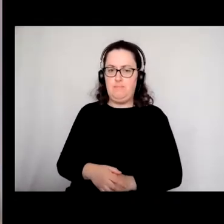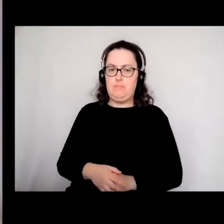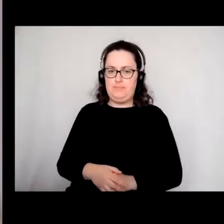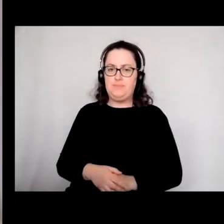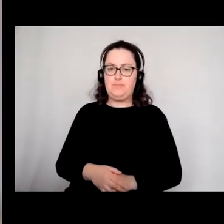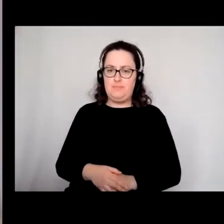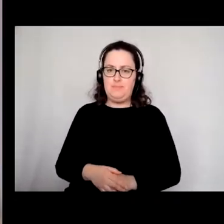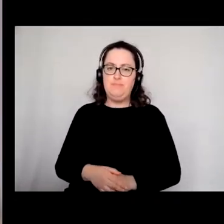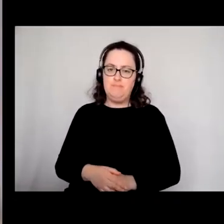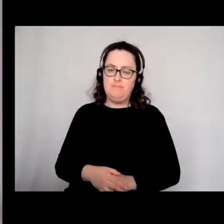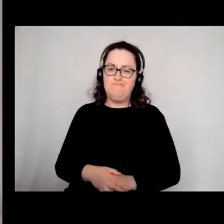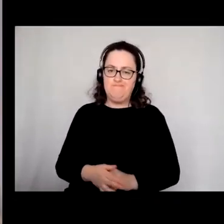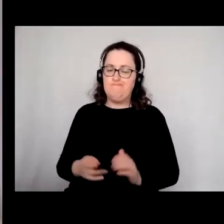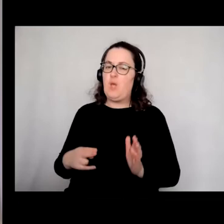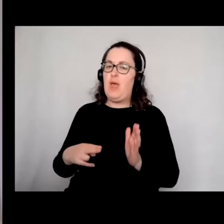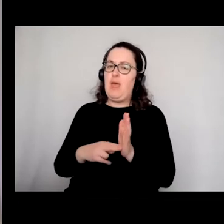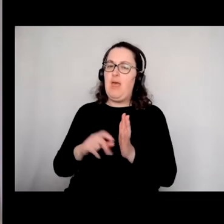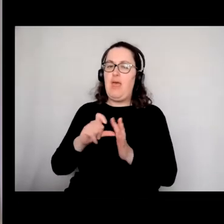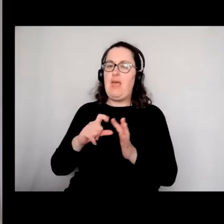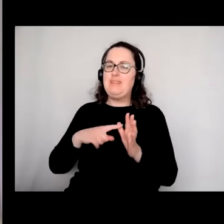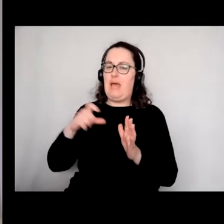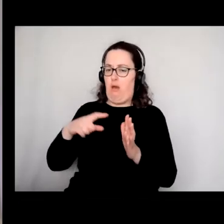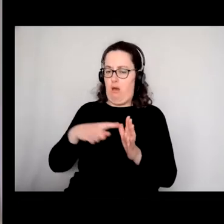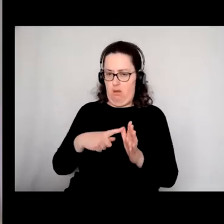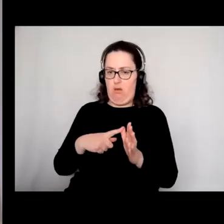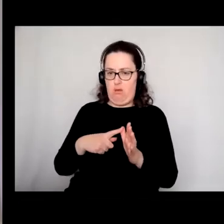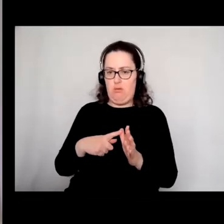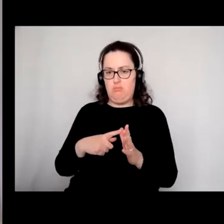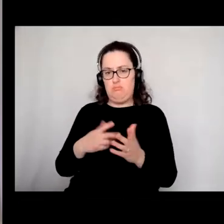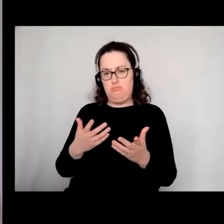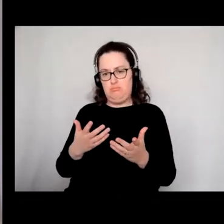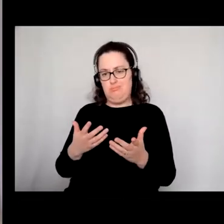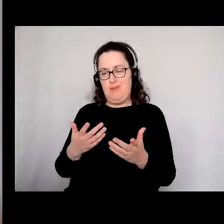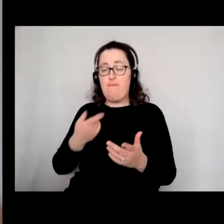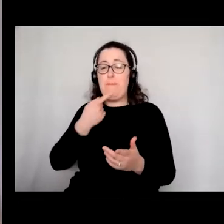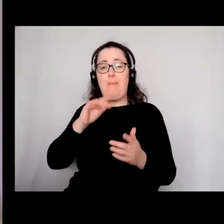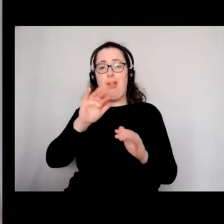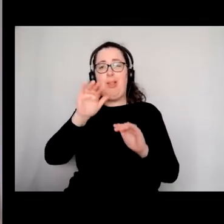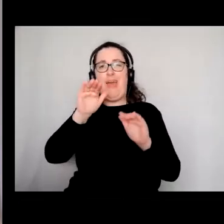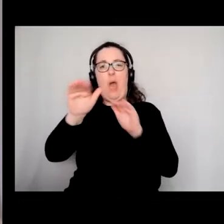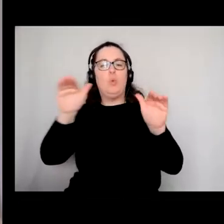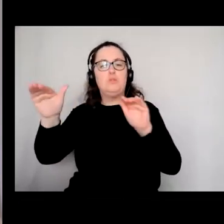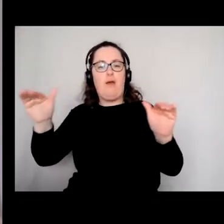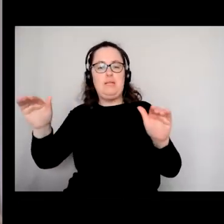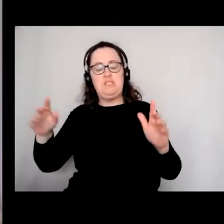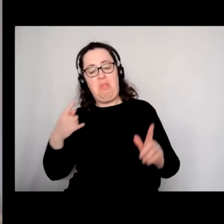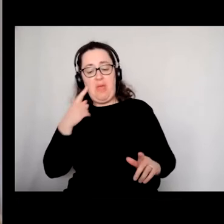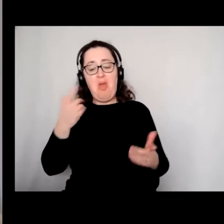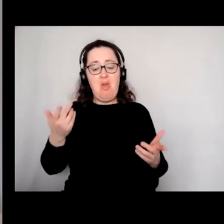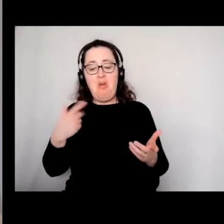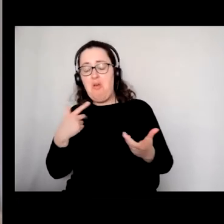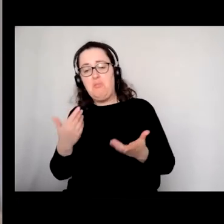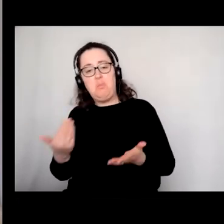Well, NDACA's a large, apparently from the exterior, conventional collection